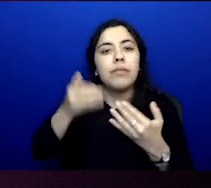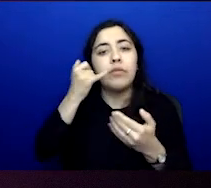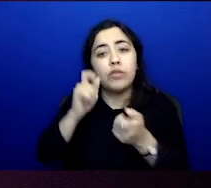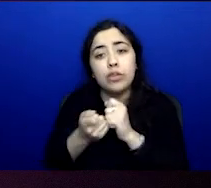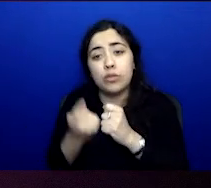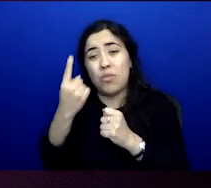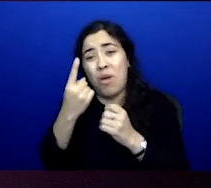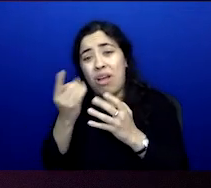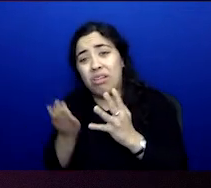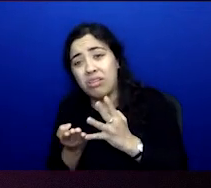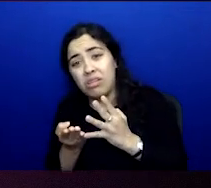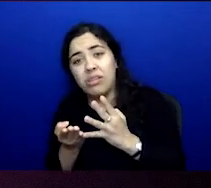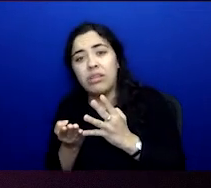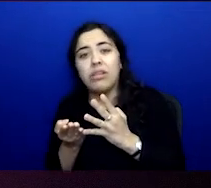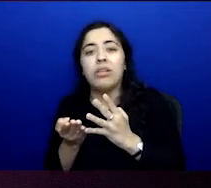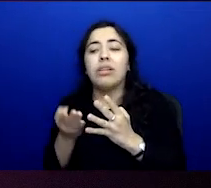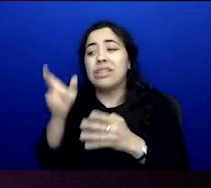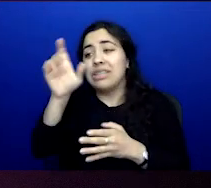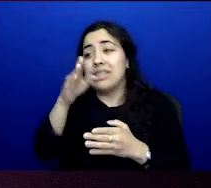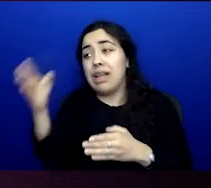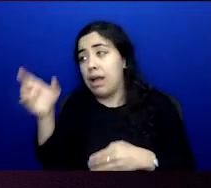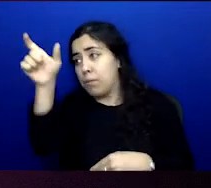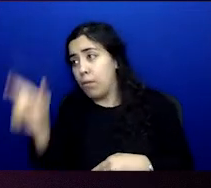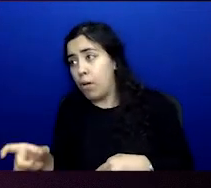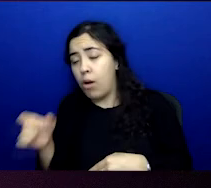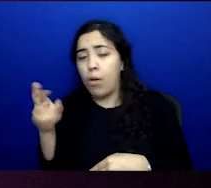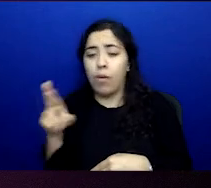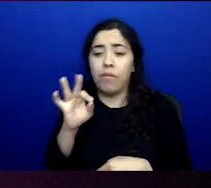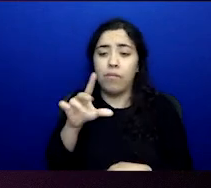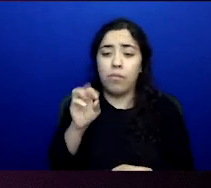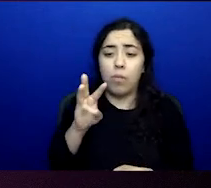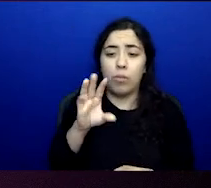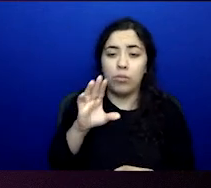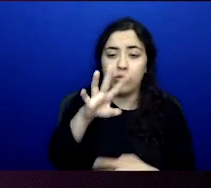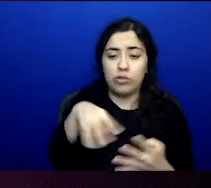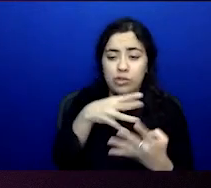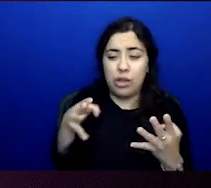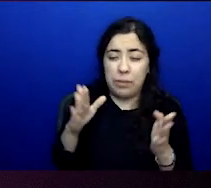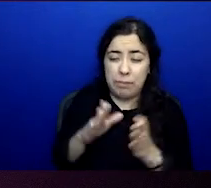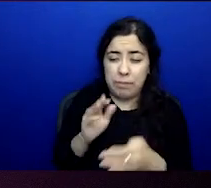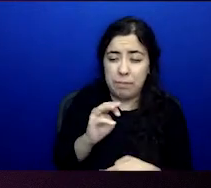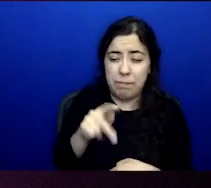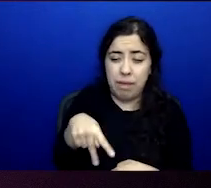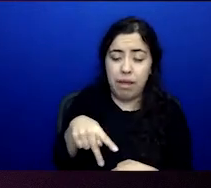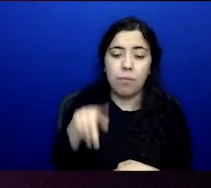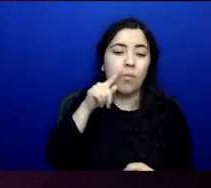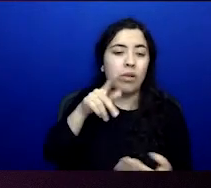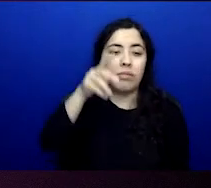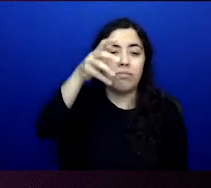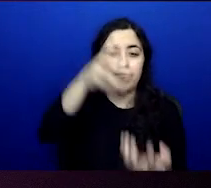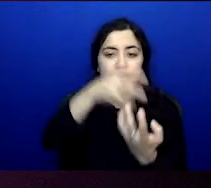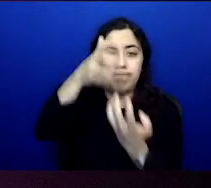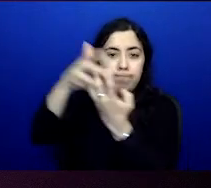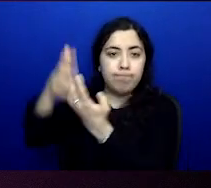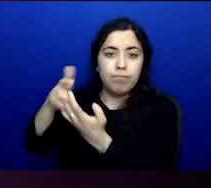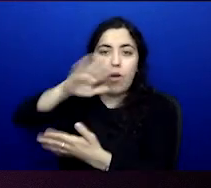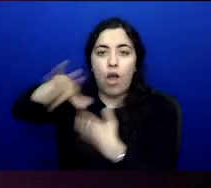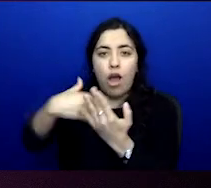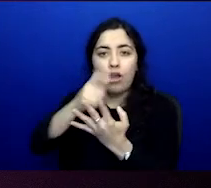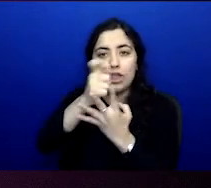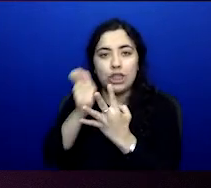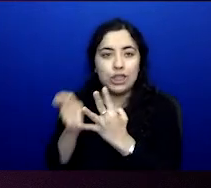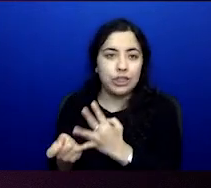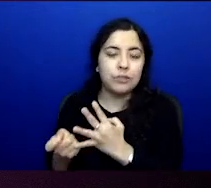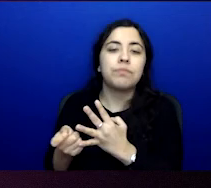something on the sidebar, all the flowchart, minimap, and metadata panel will have all the corresponding changes. So, in other